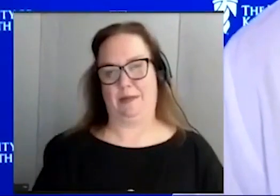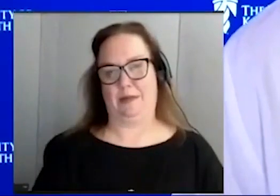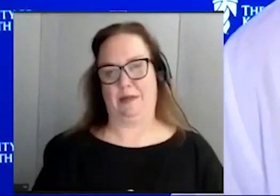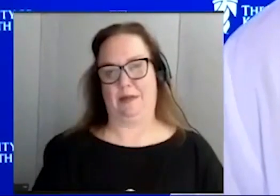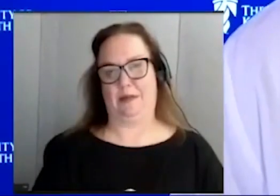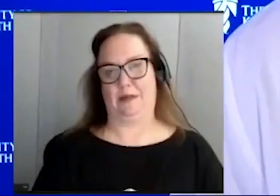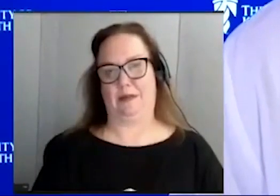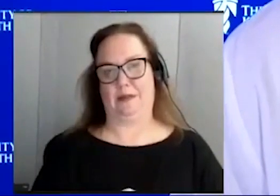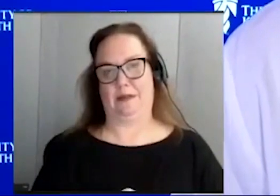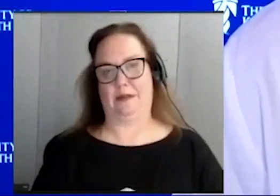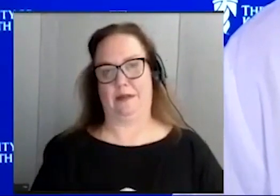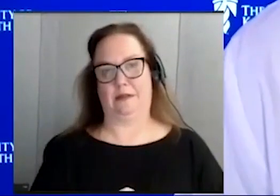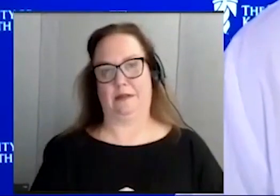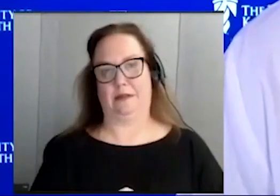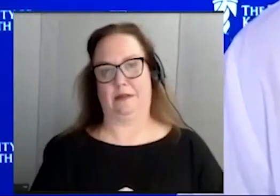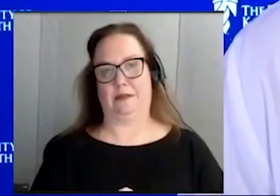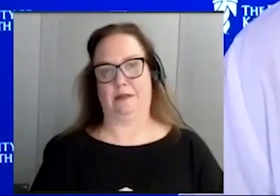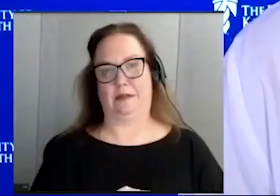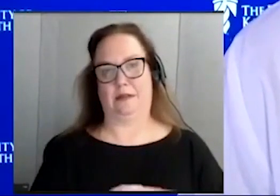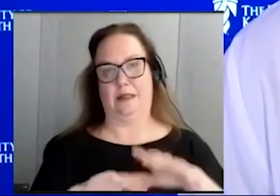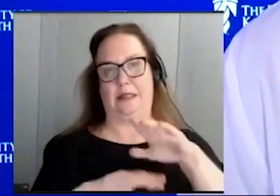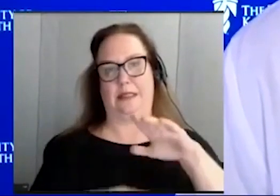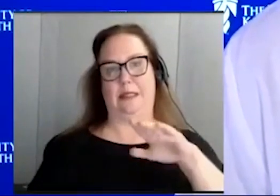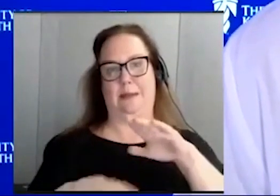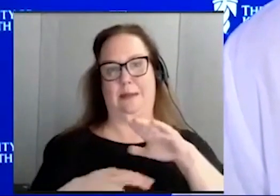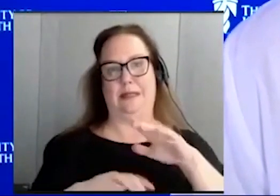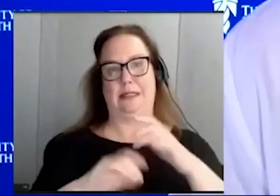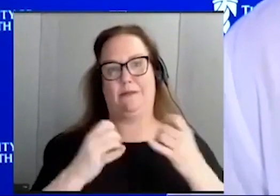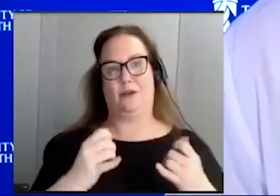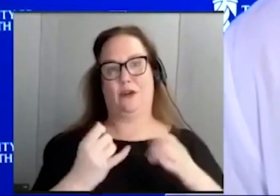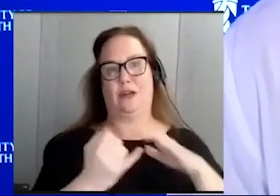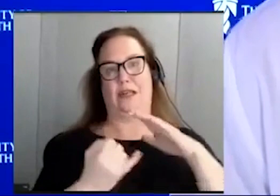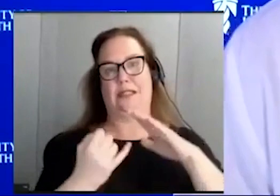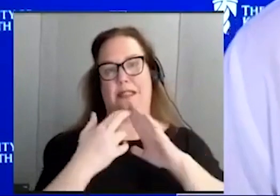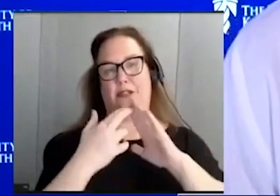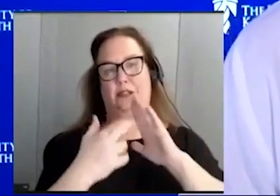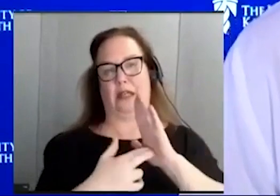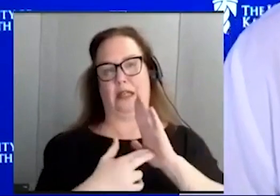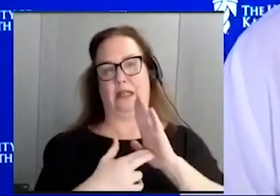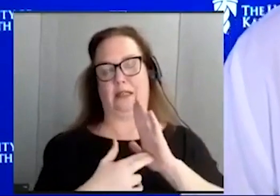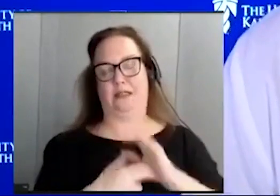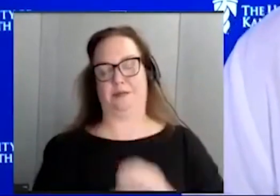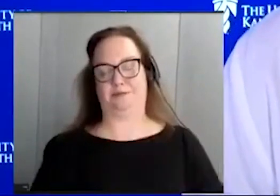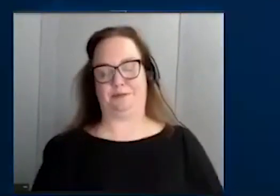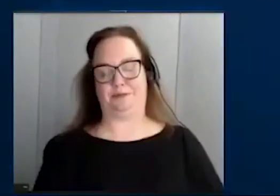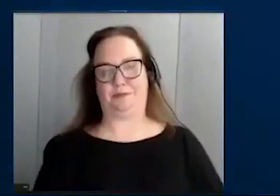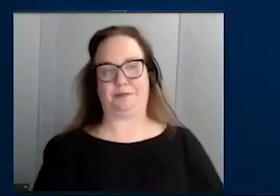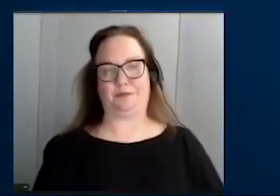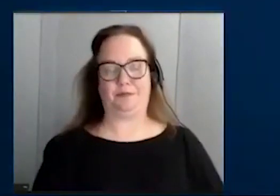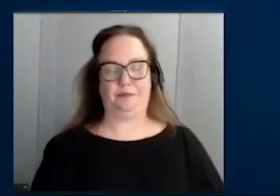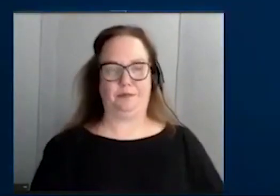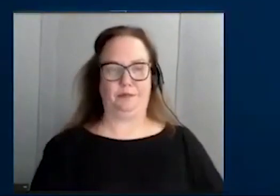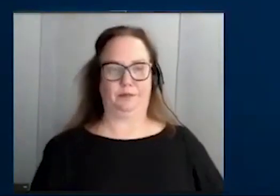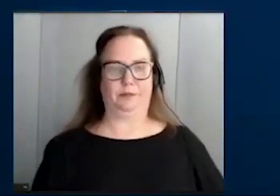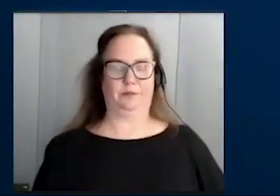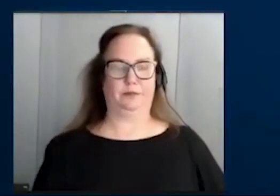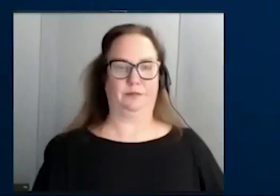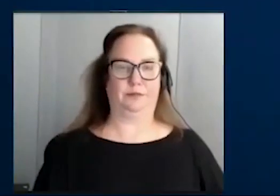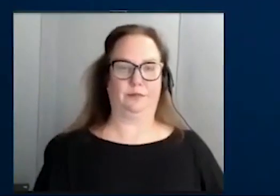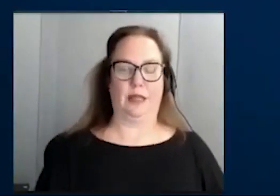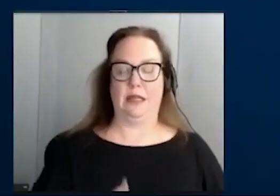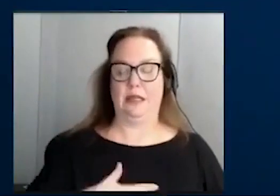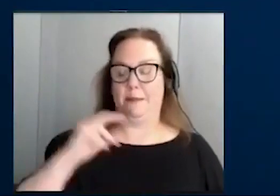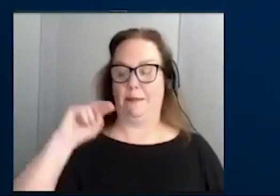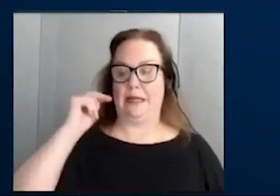the basics of the current isolation guidelines as recommended by the CDC. Christy is asking, my niece with cancer still has